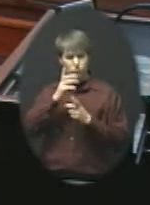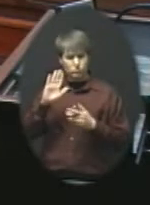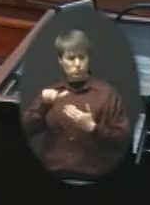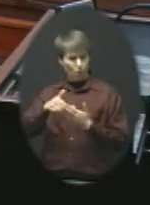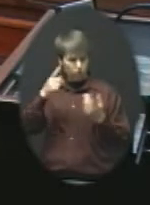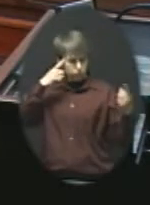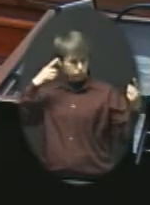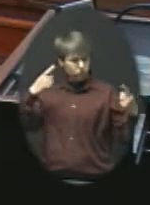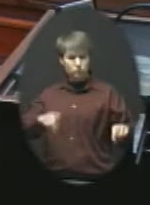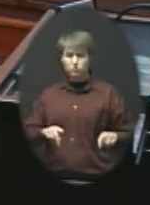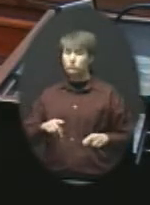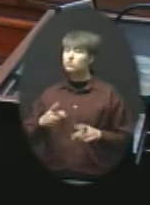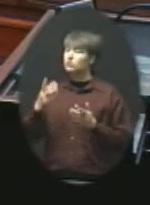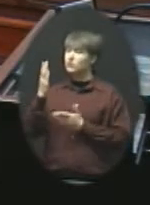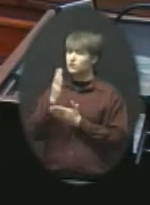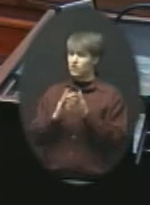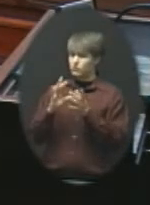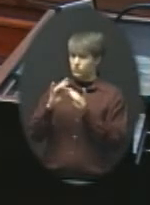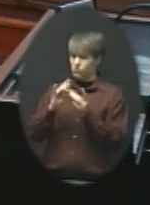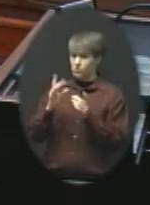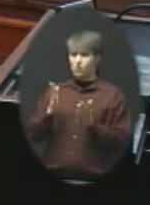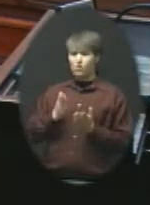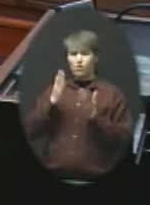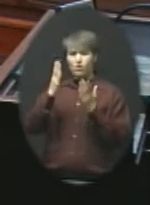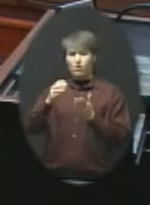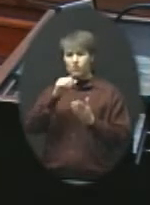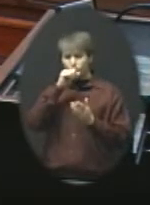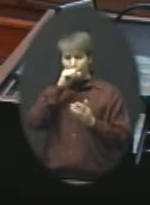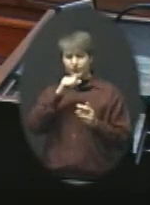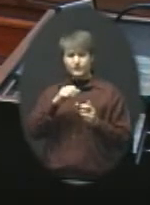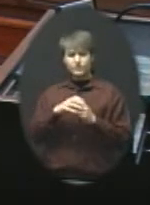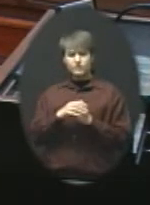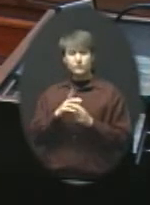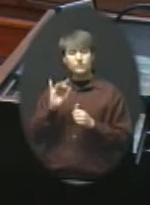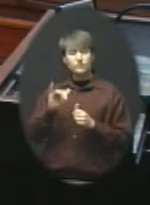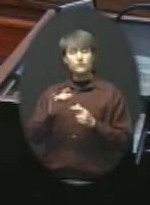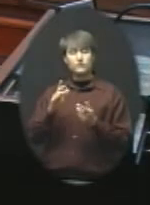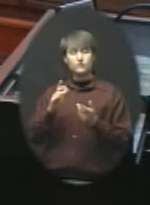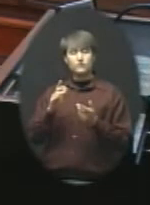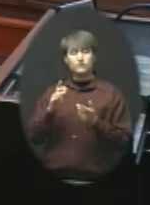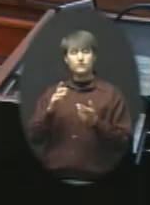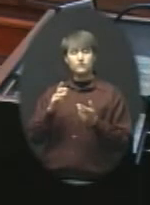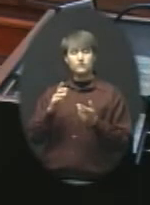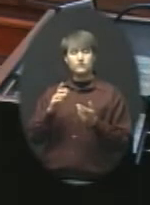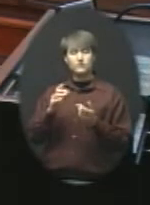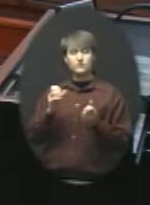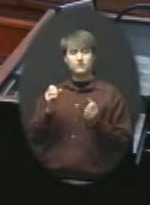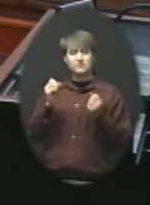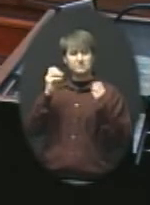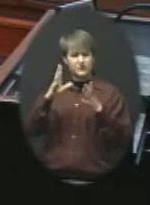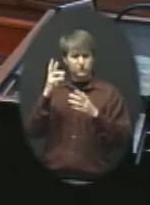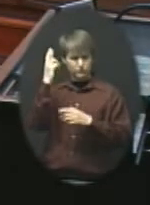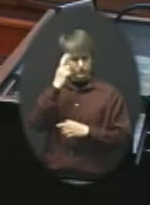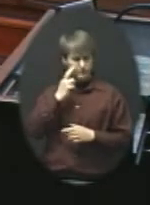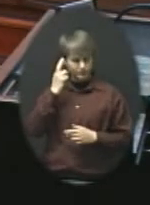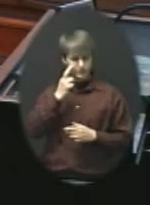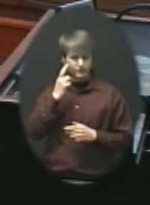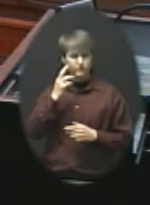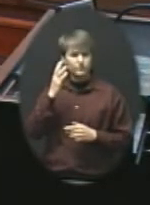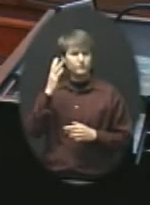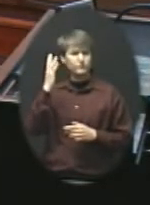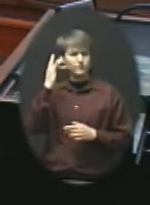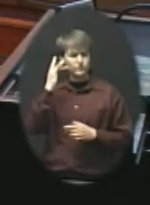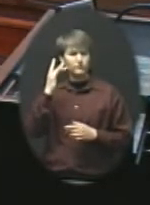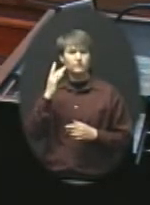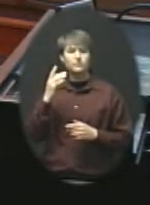upon. You know, some of the notes that I just wanted to bring up about this is that there's many reasons, why we